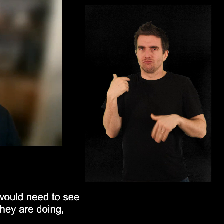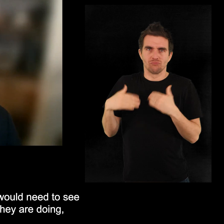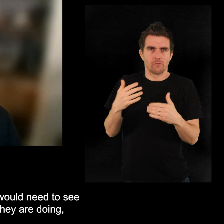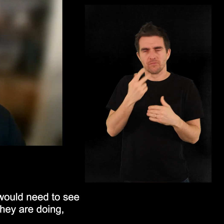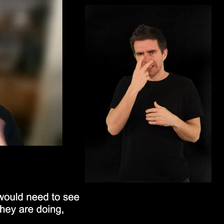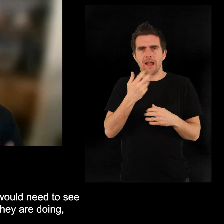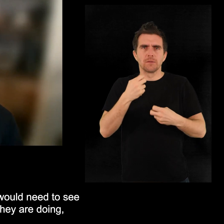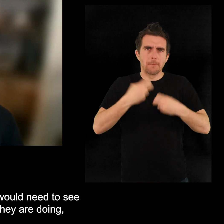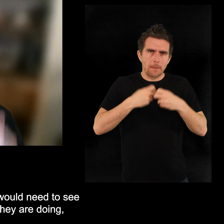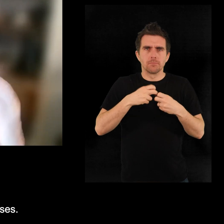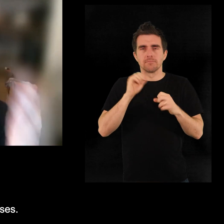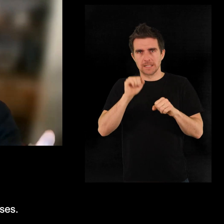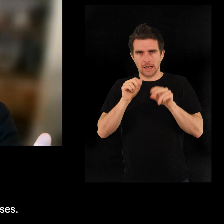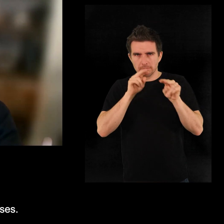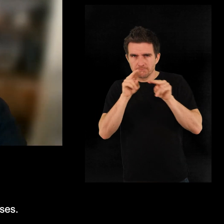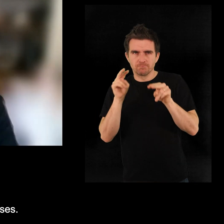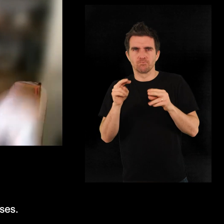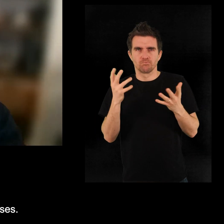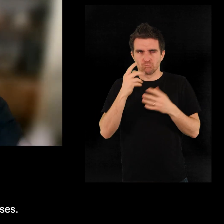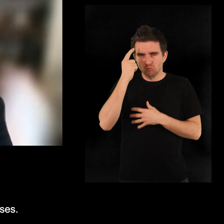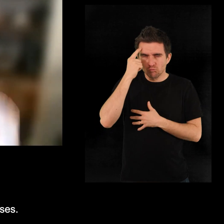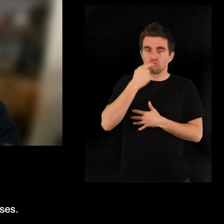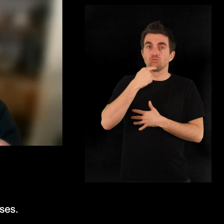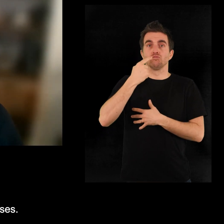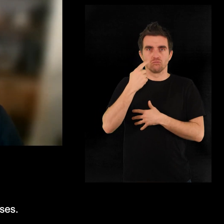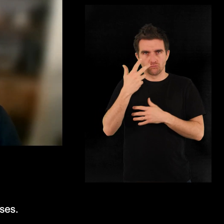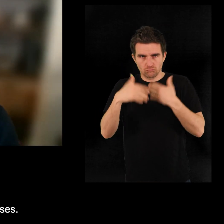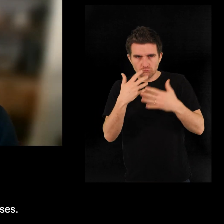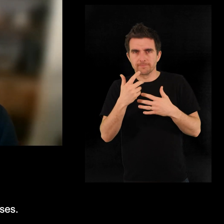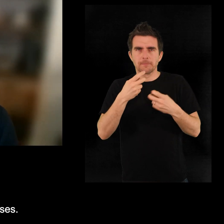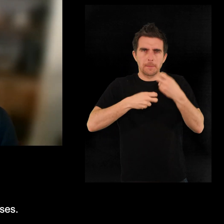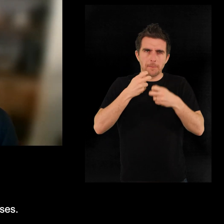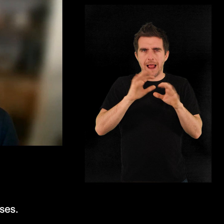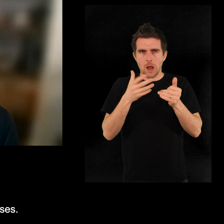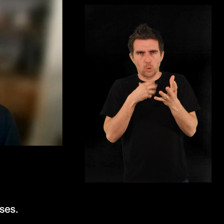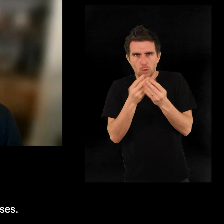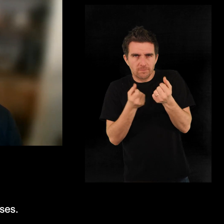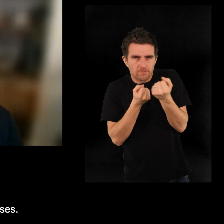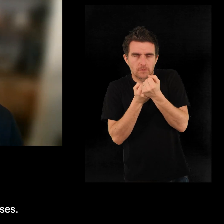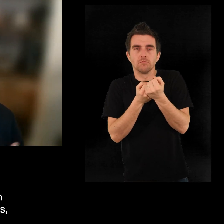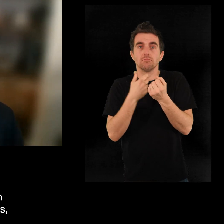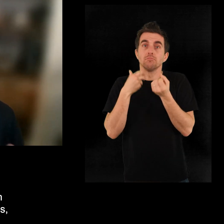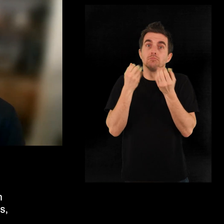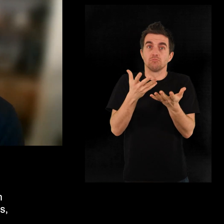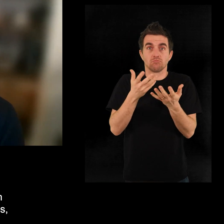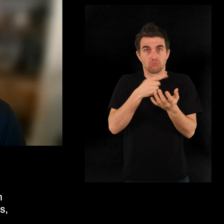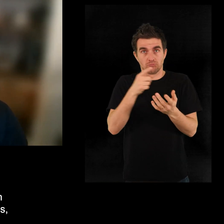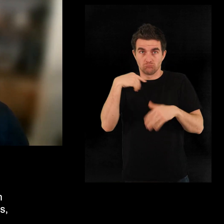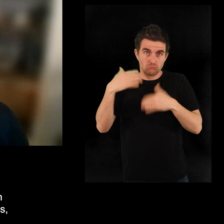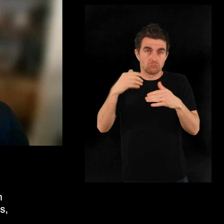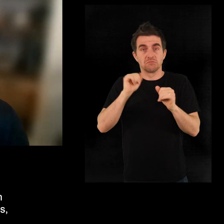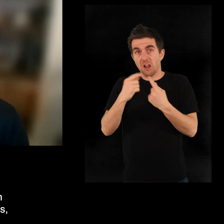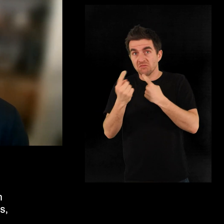the gaps are in what they're doing, what their strengths are, and then shore up their weaknesses. And it leads to an